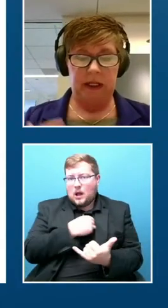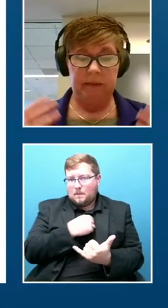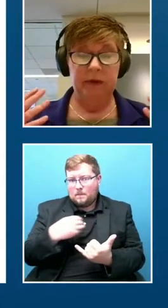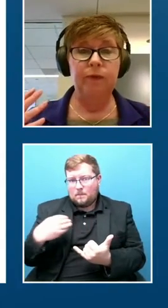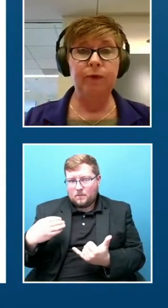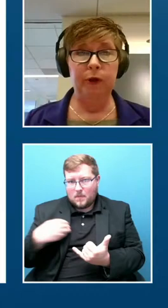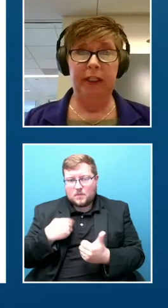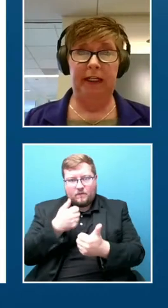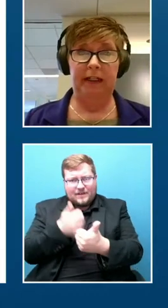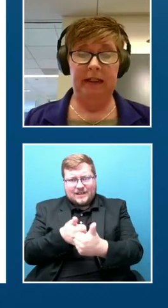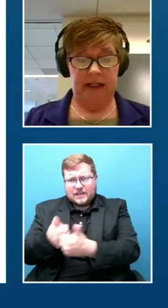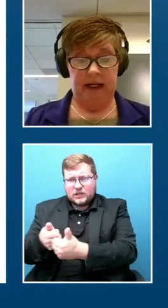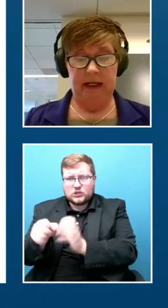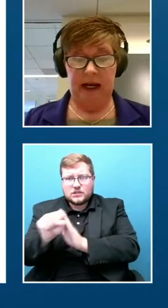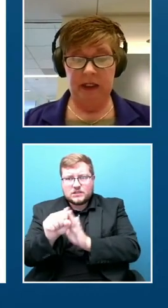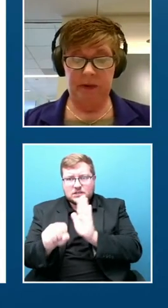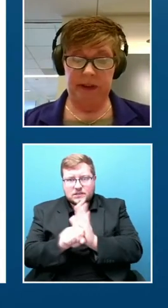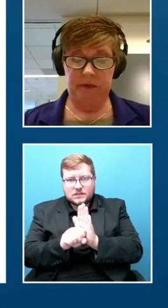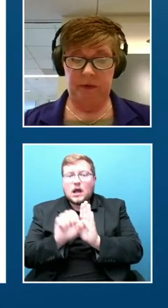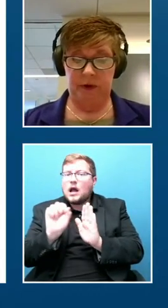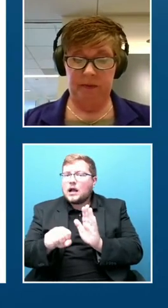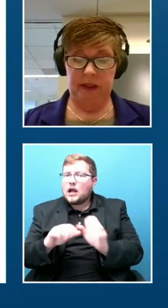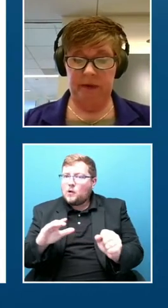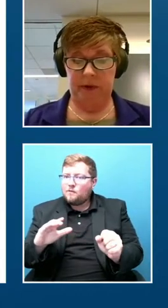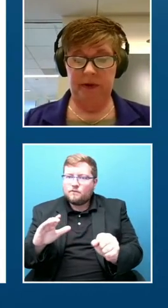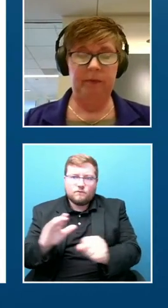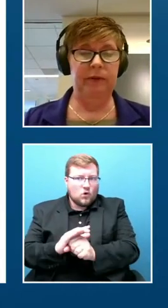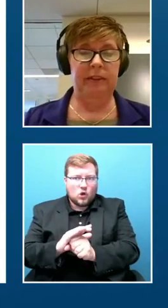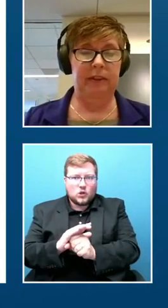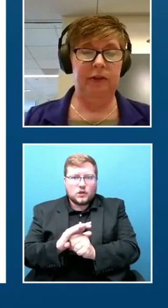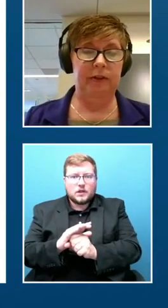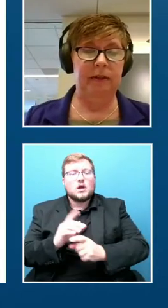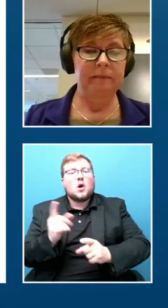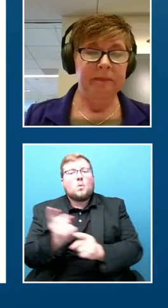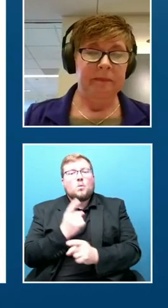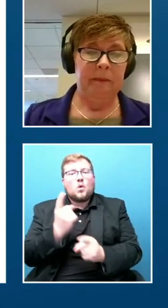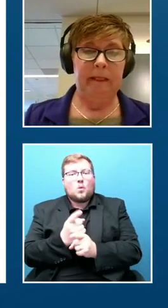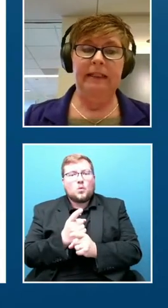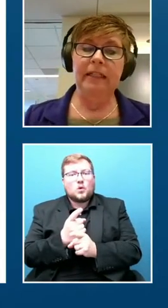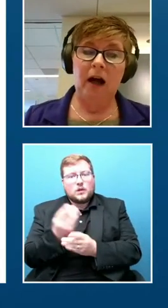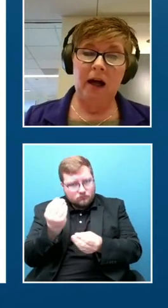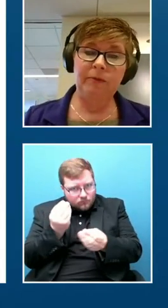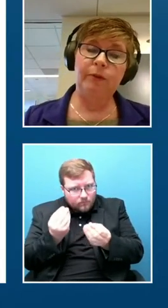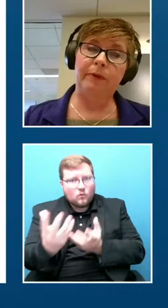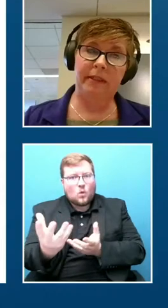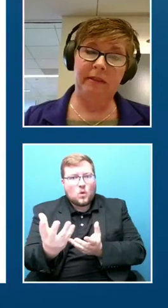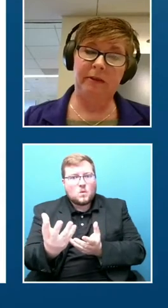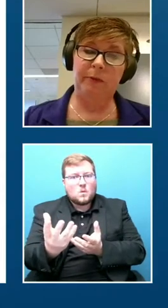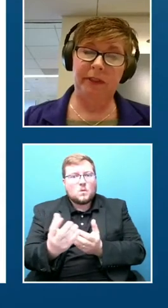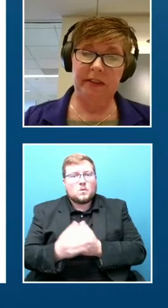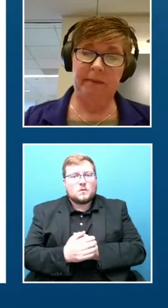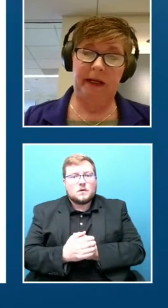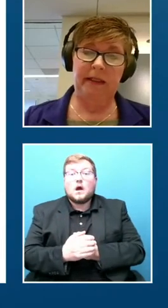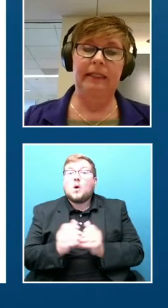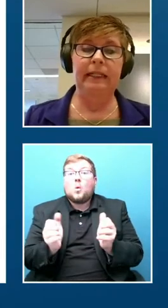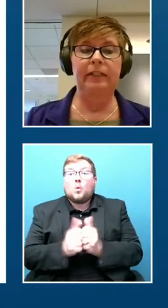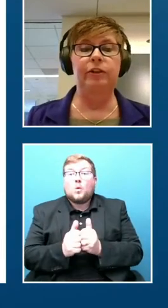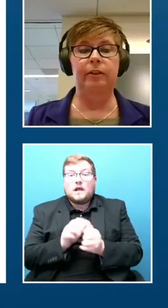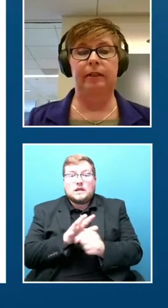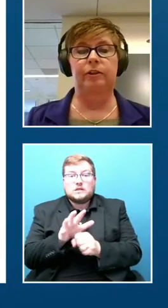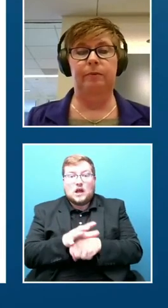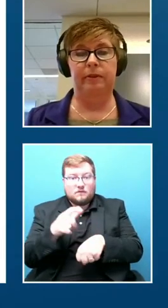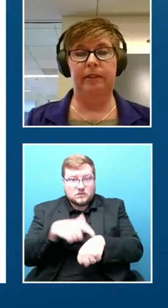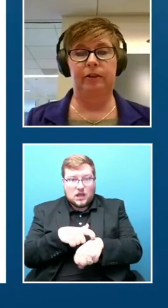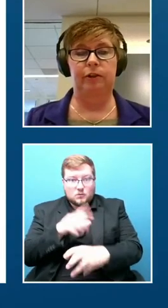Democratic Party be fully and adequately informed of the pertinent procedures and time to participate in